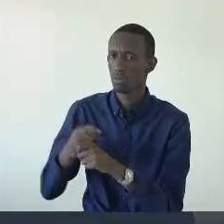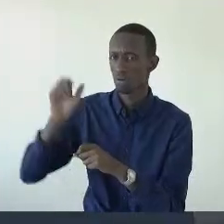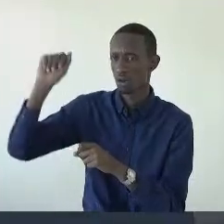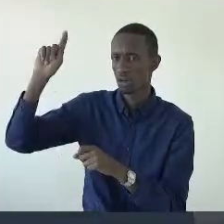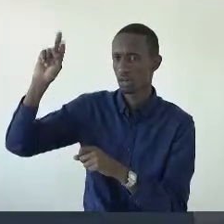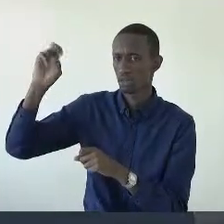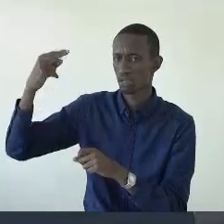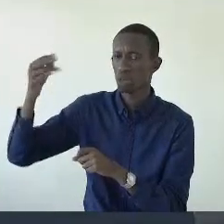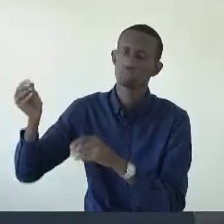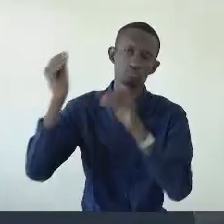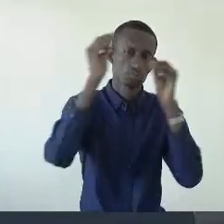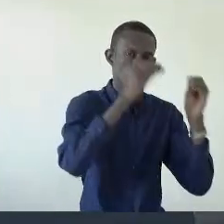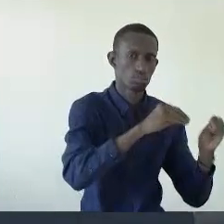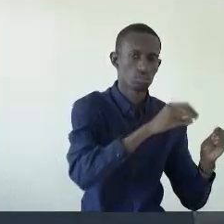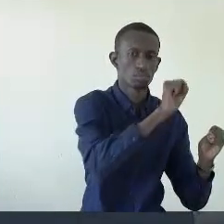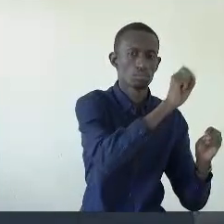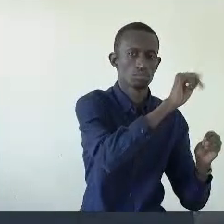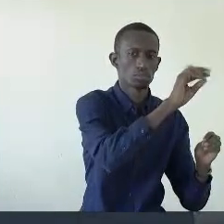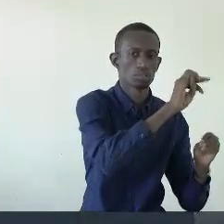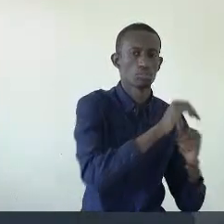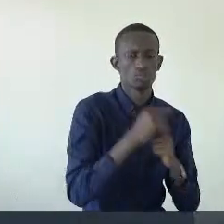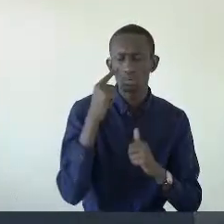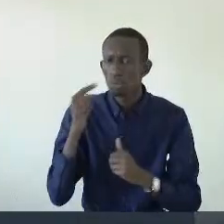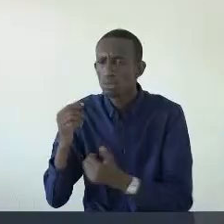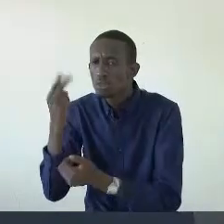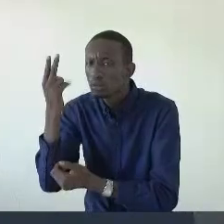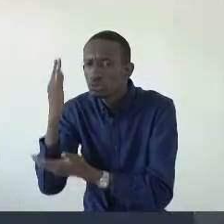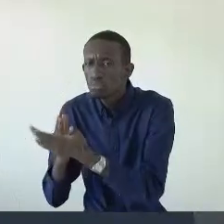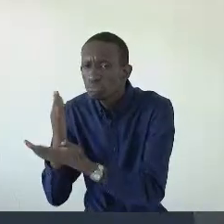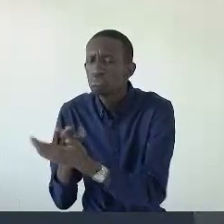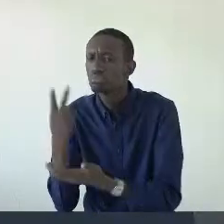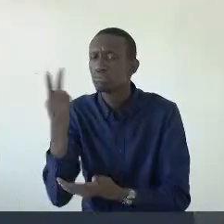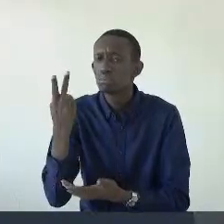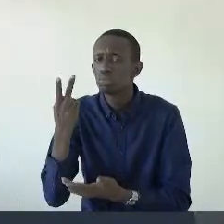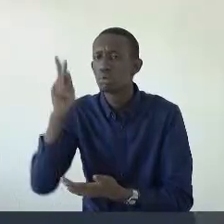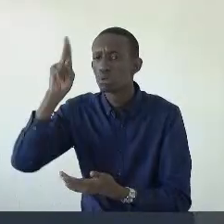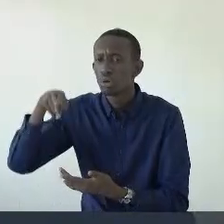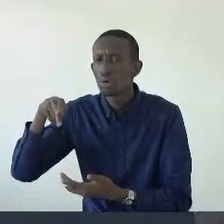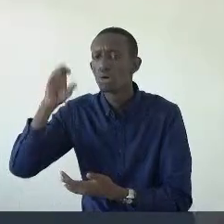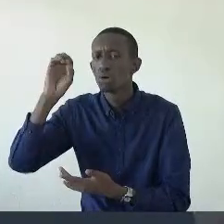talked about two types of pollination. That means